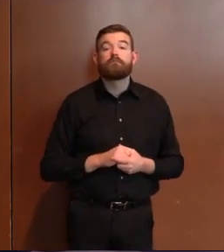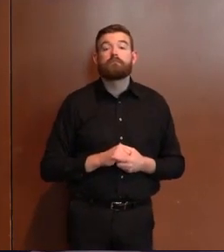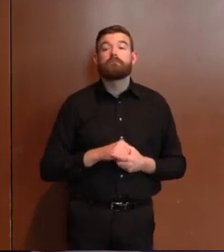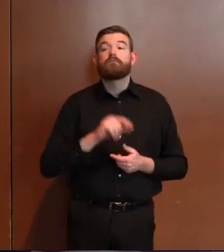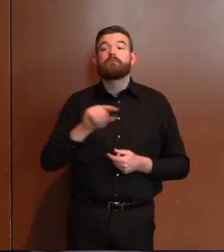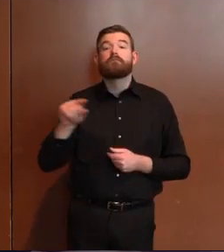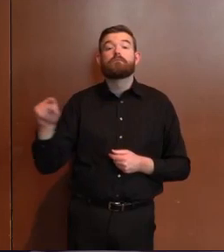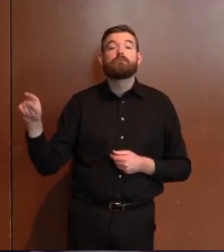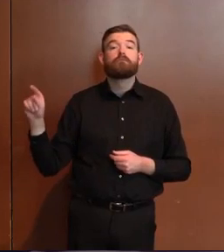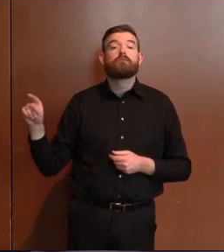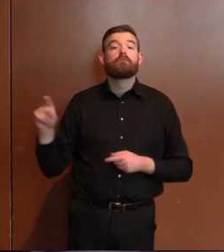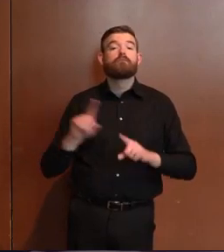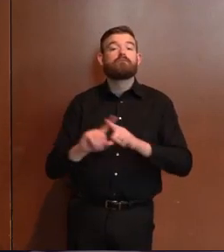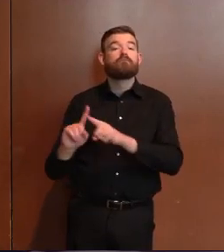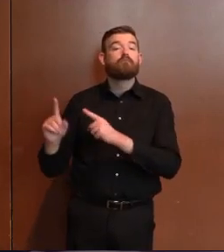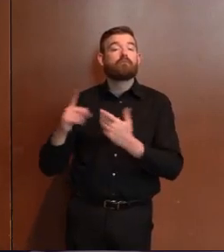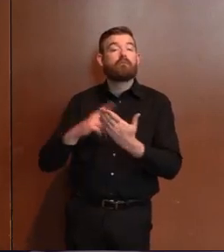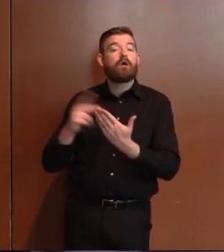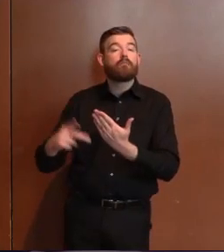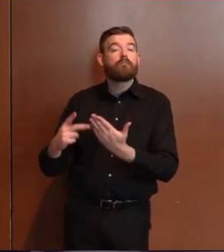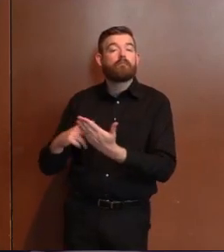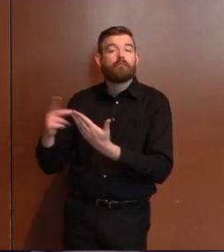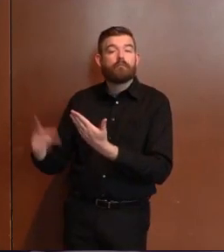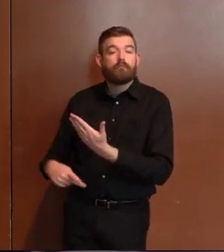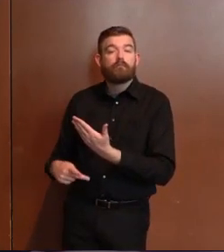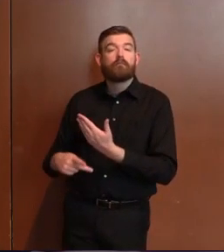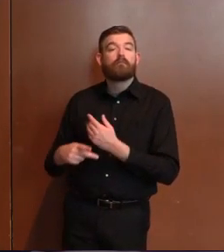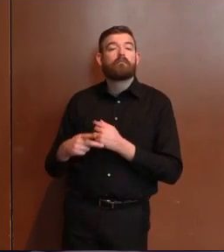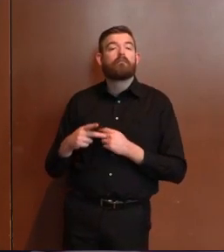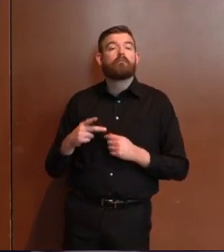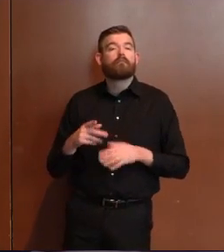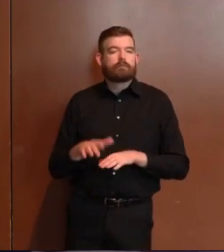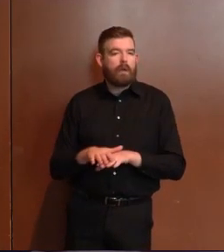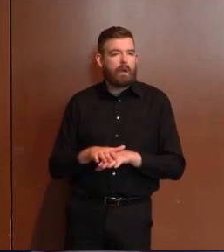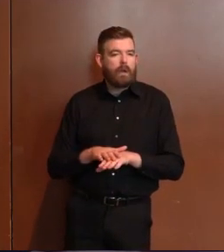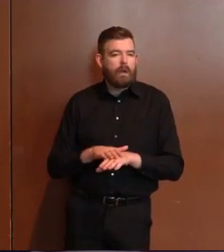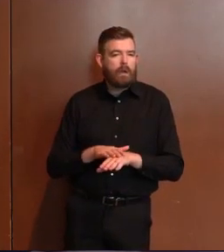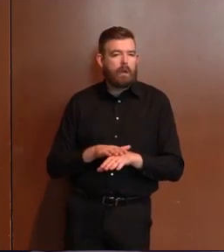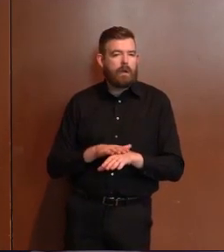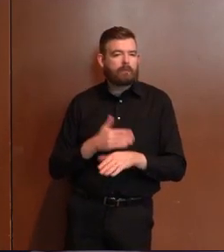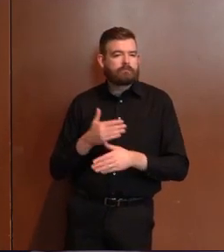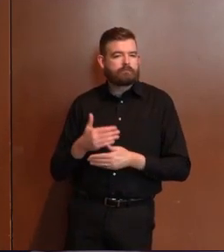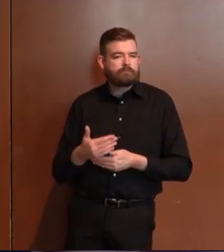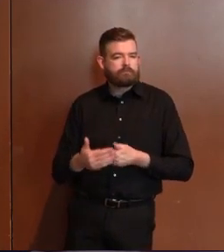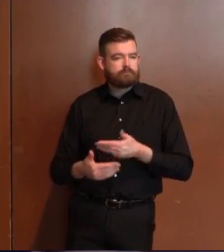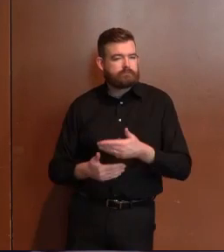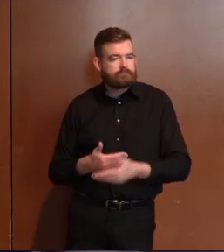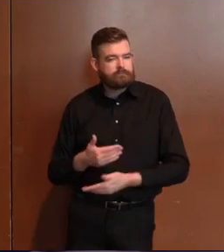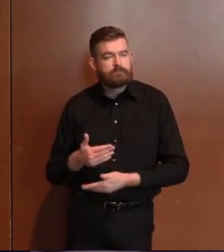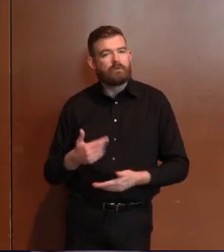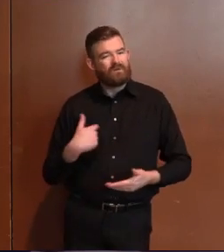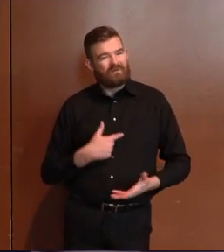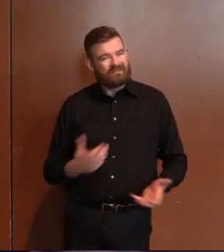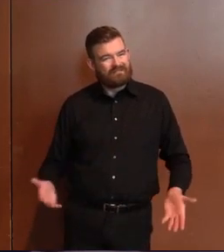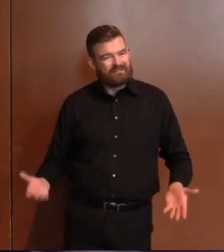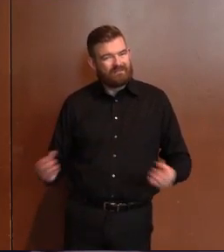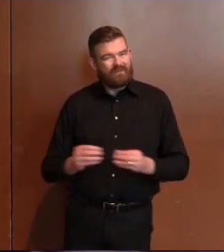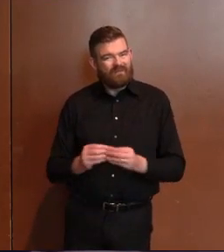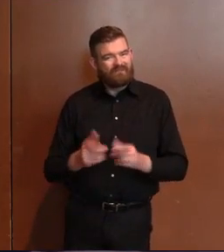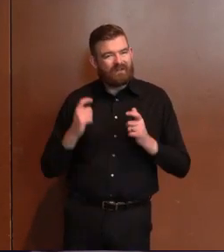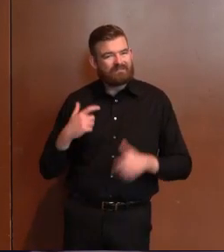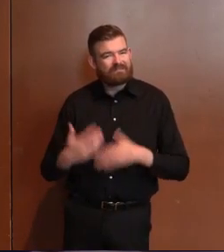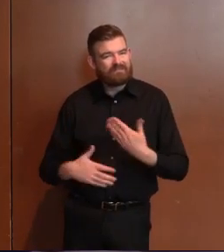bit slower to come to pass here than we would otherwise like. And I think that hurts, most importantly,